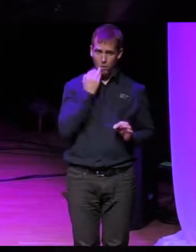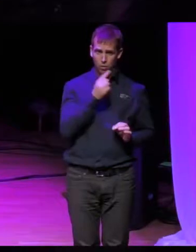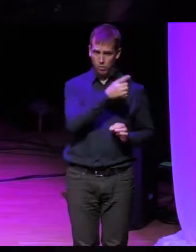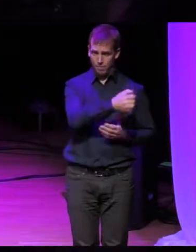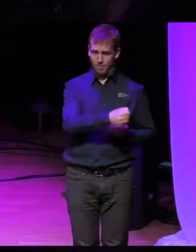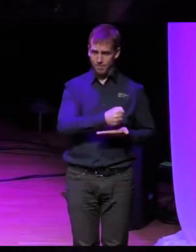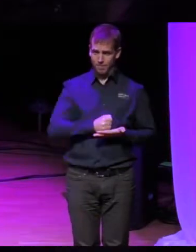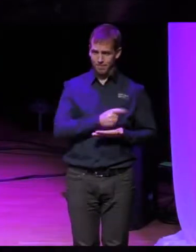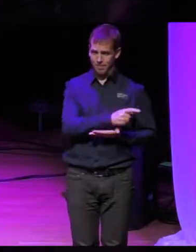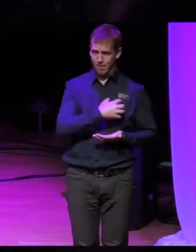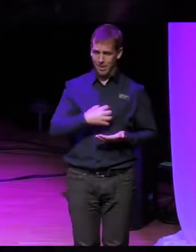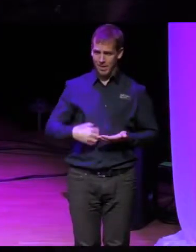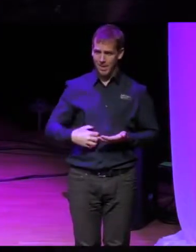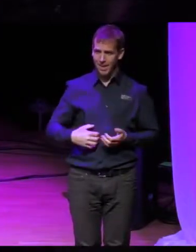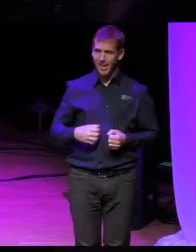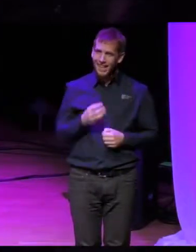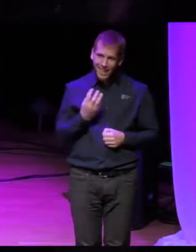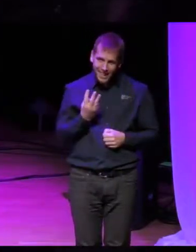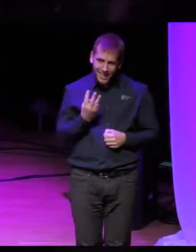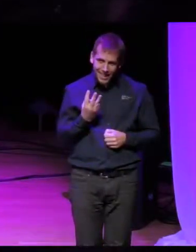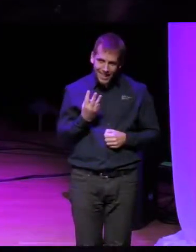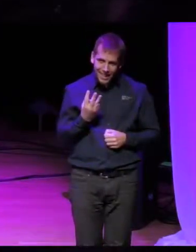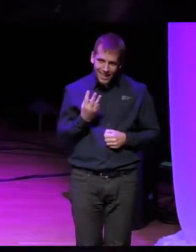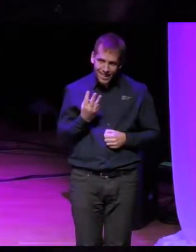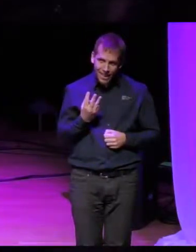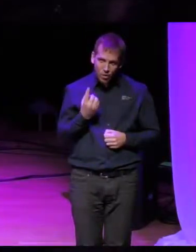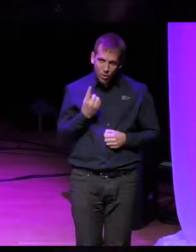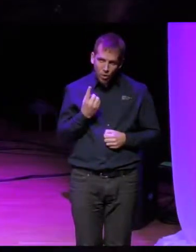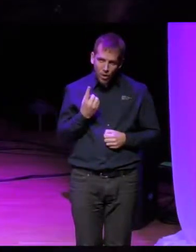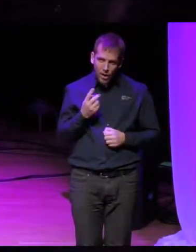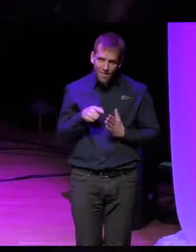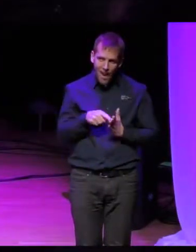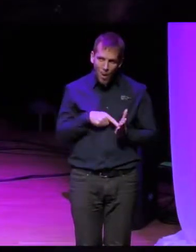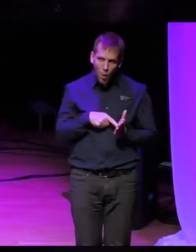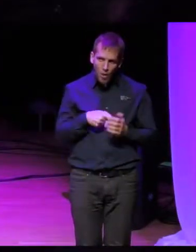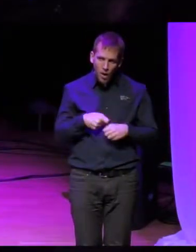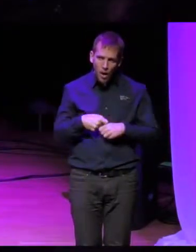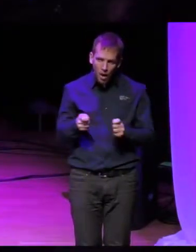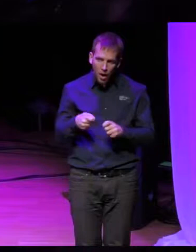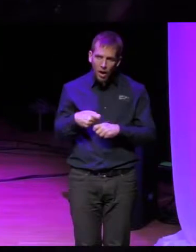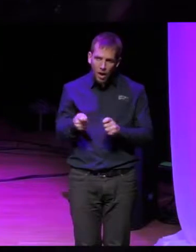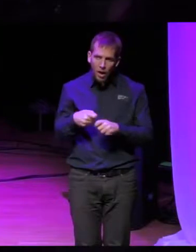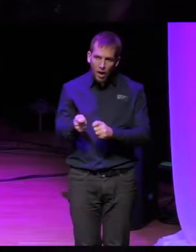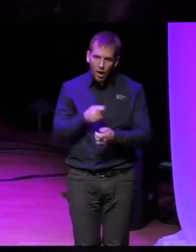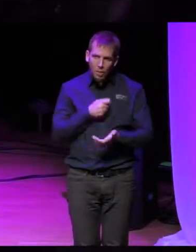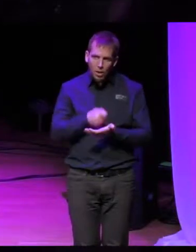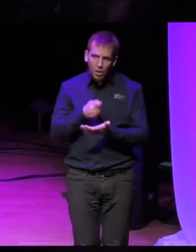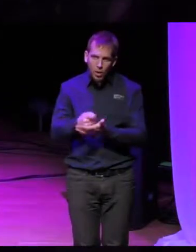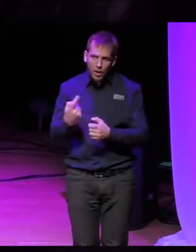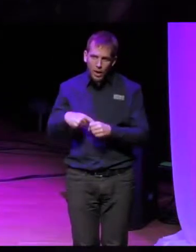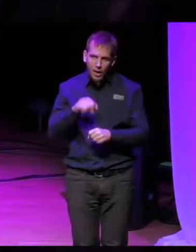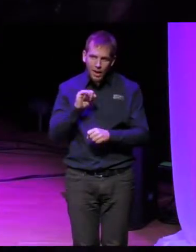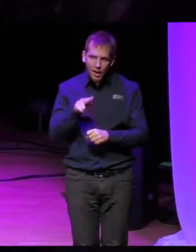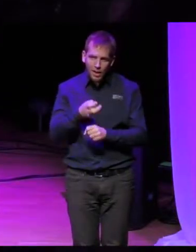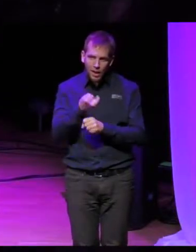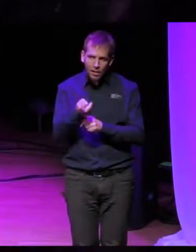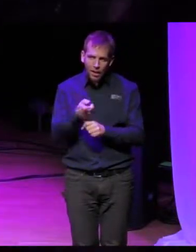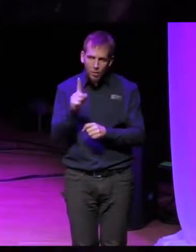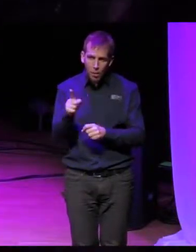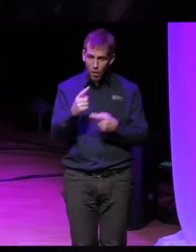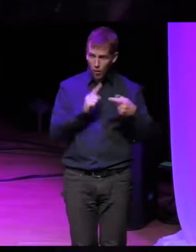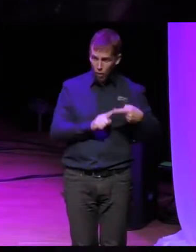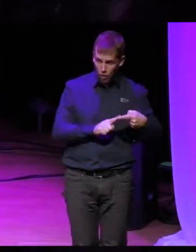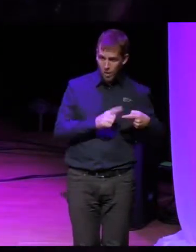been 3 iterations of the travel ban so far. The first was signed by the president